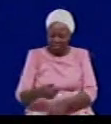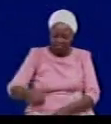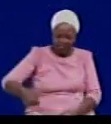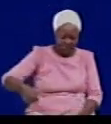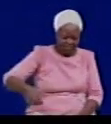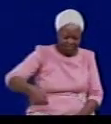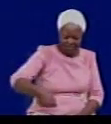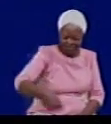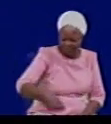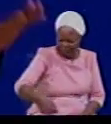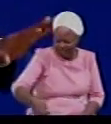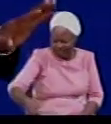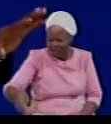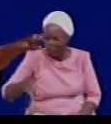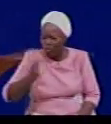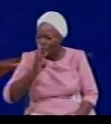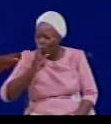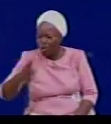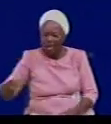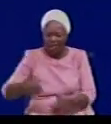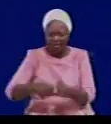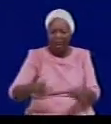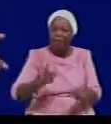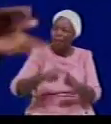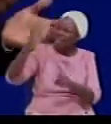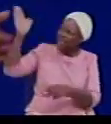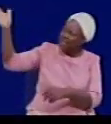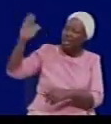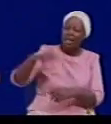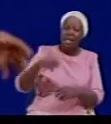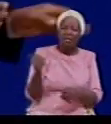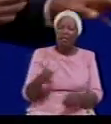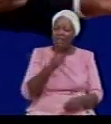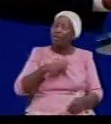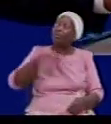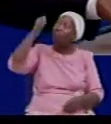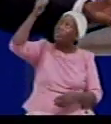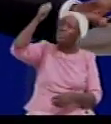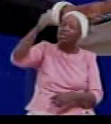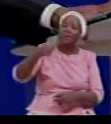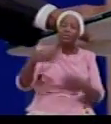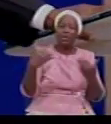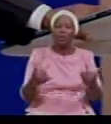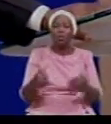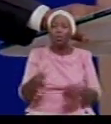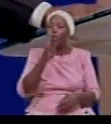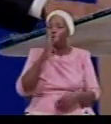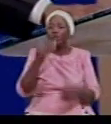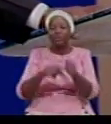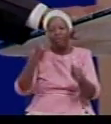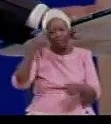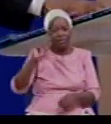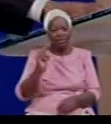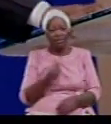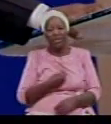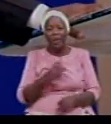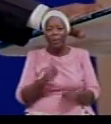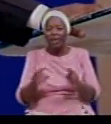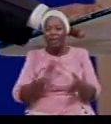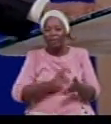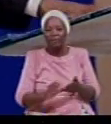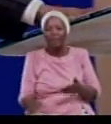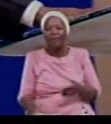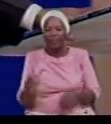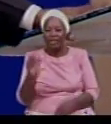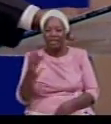you are going, the Almighty God waters it from heaven. Look at verse 11. In verse 11, it says, but the